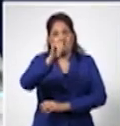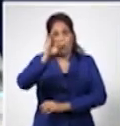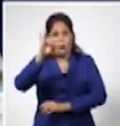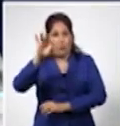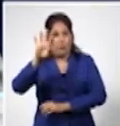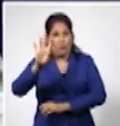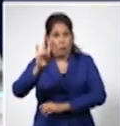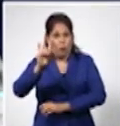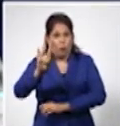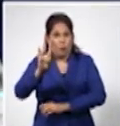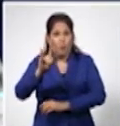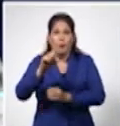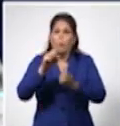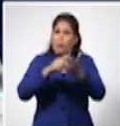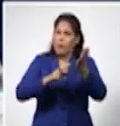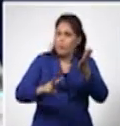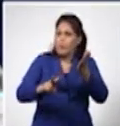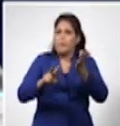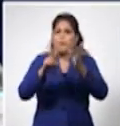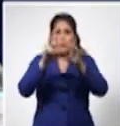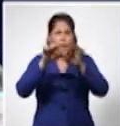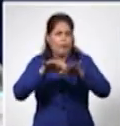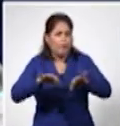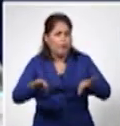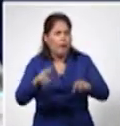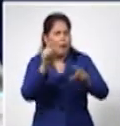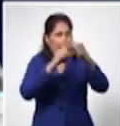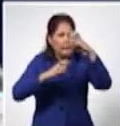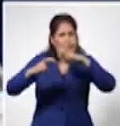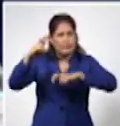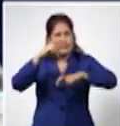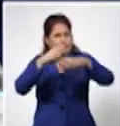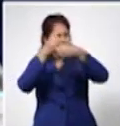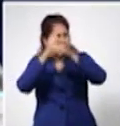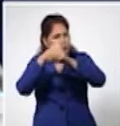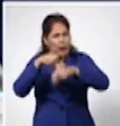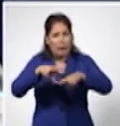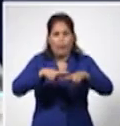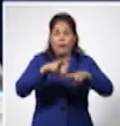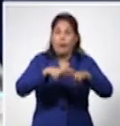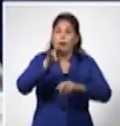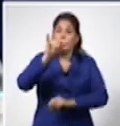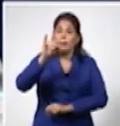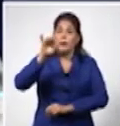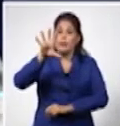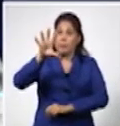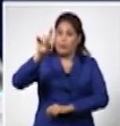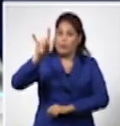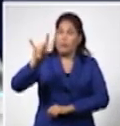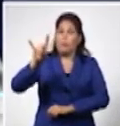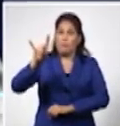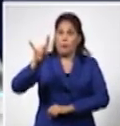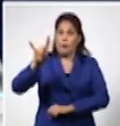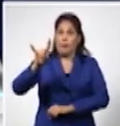659 in Havana's Hygiene, Epidemiology and Microbiology Center, 409 in Villa